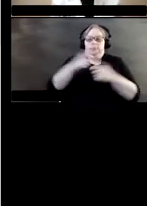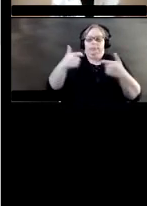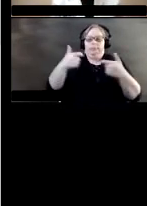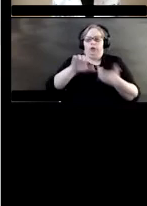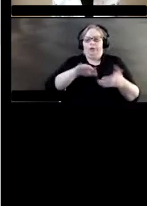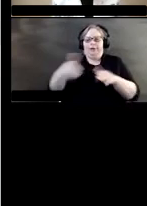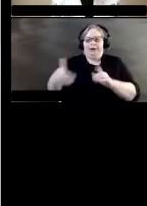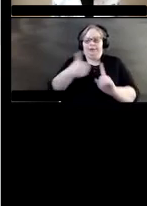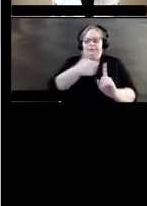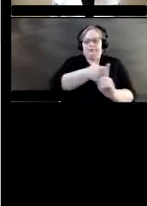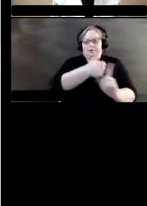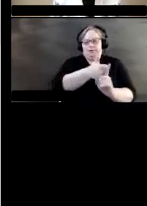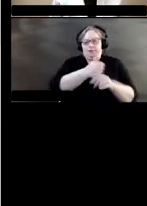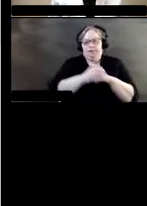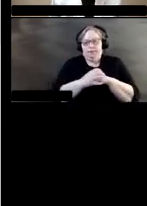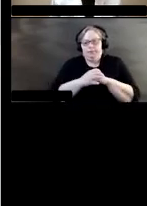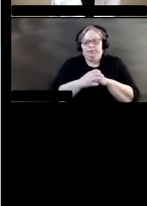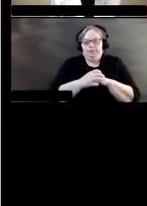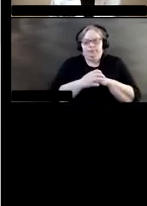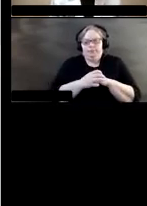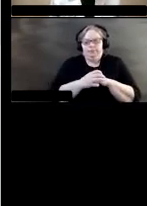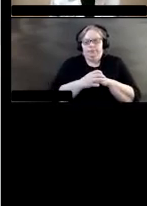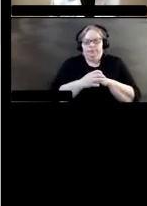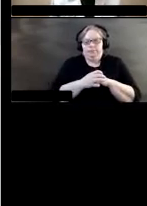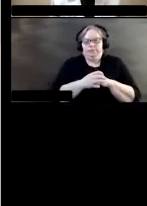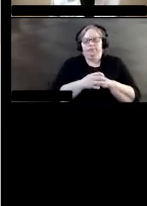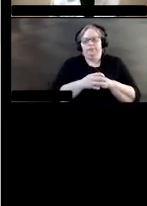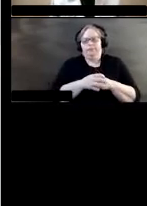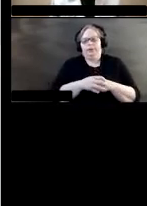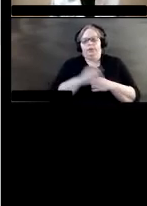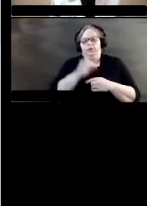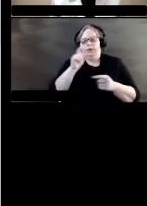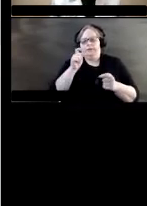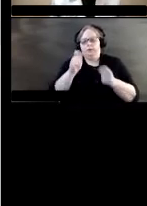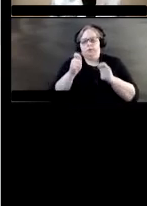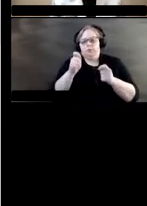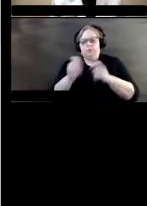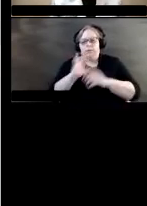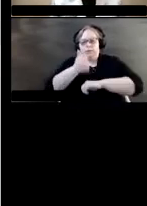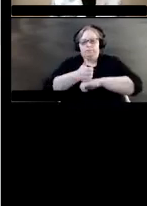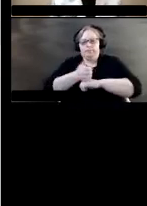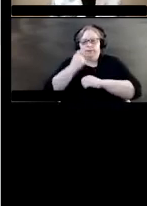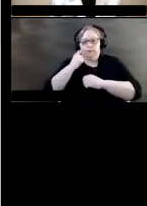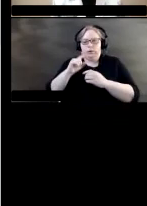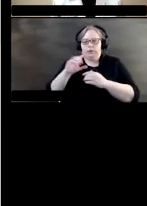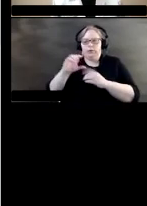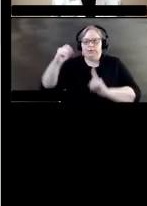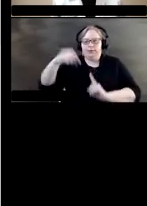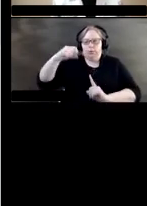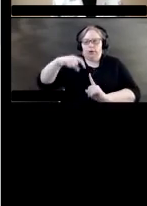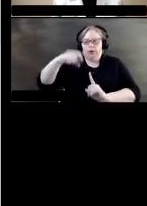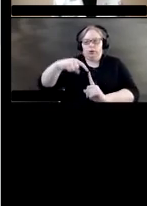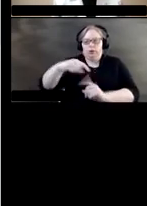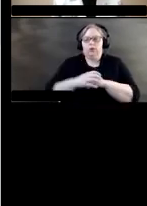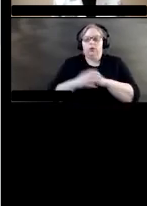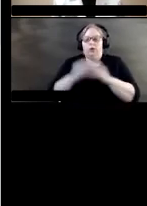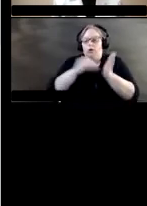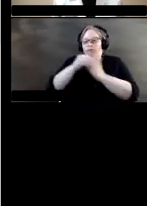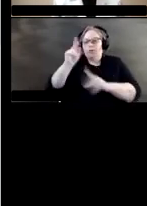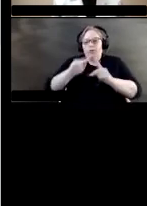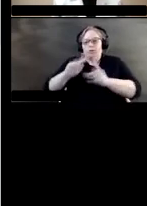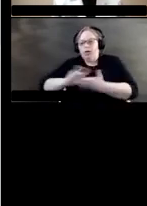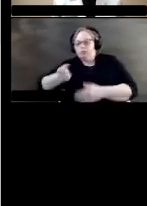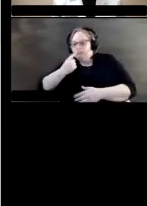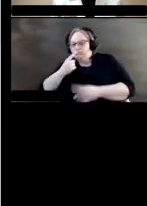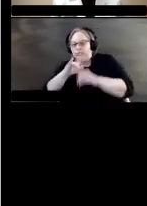matter of making adjustments to that stimulator. And a lot of times people are still on medications too. So the